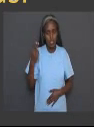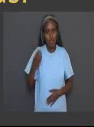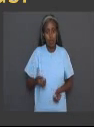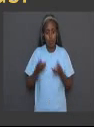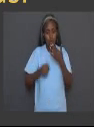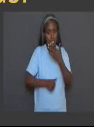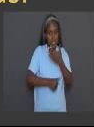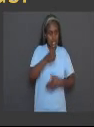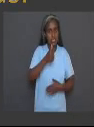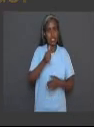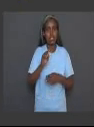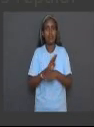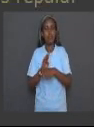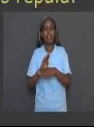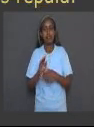risky investment.